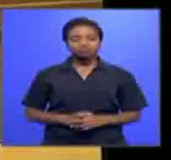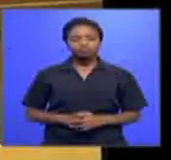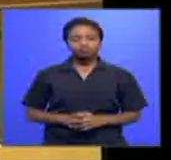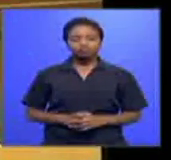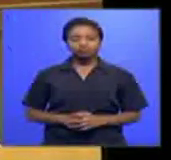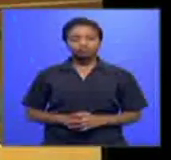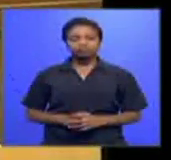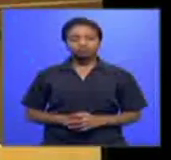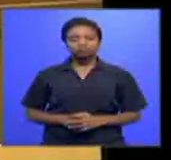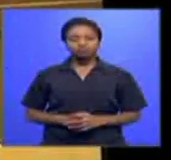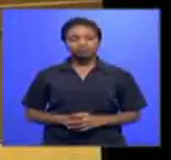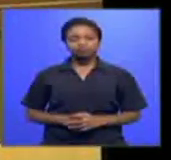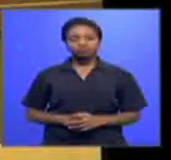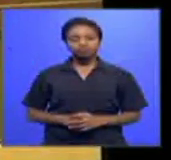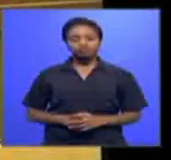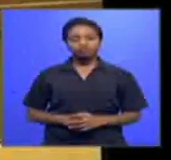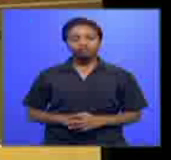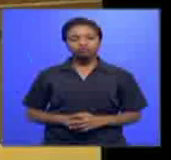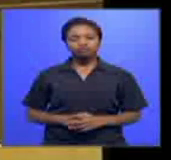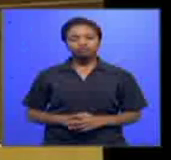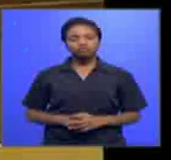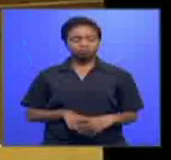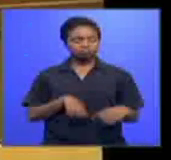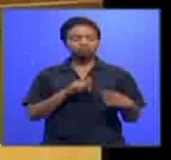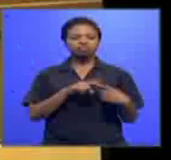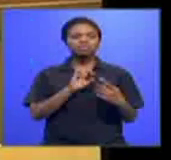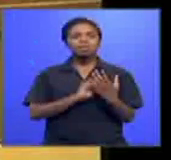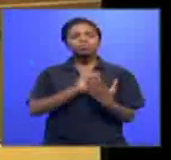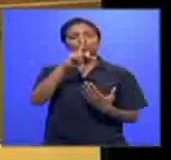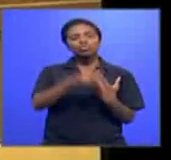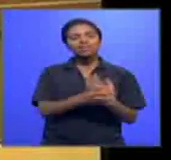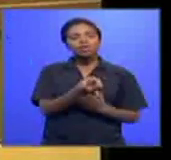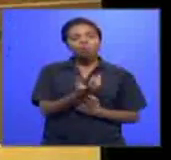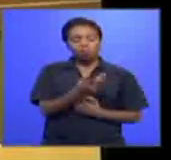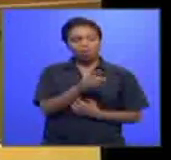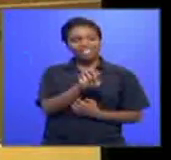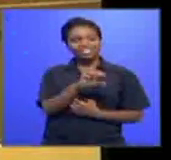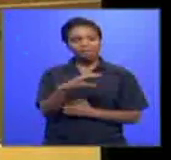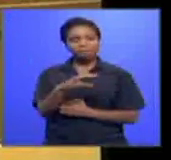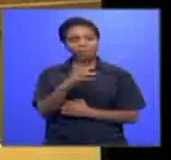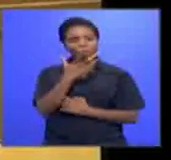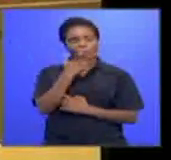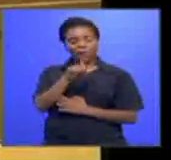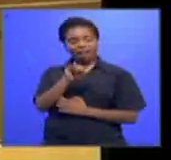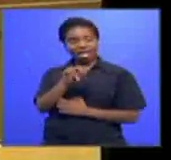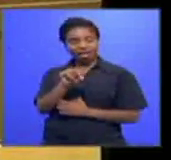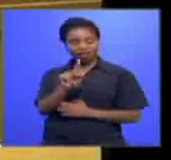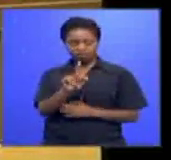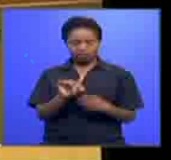Projects include Warmer Link in the Eastern Cape, Lady